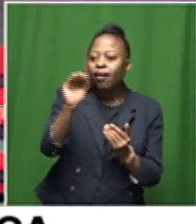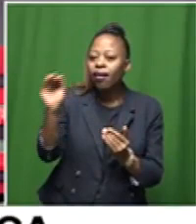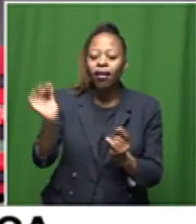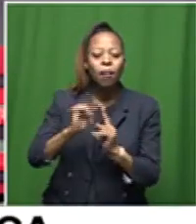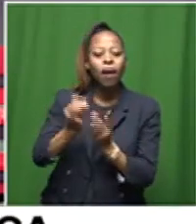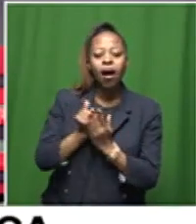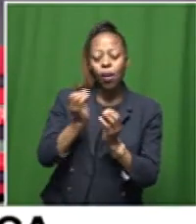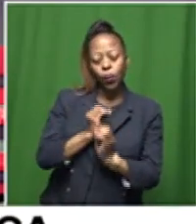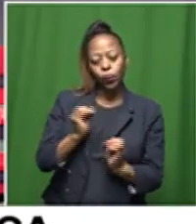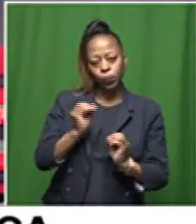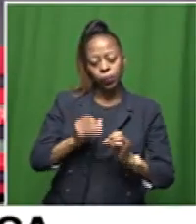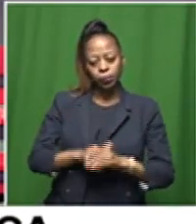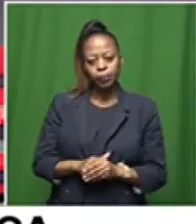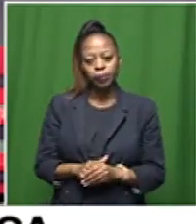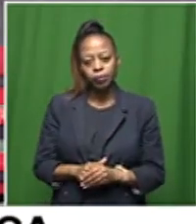to. Let's take a look.